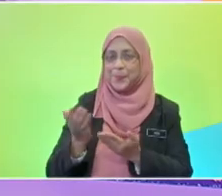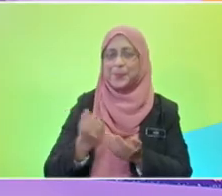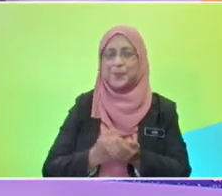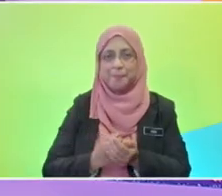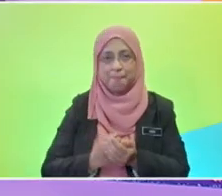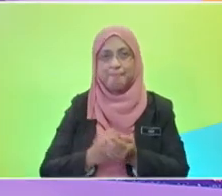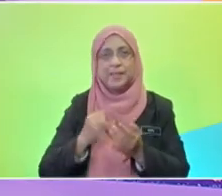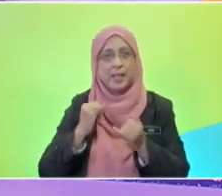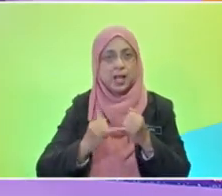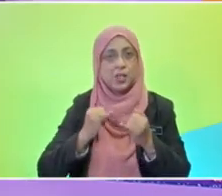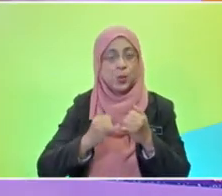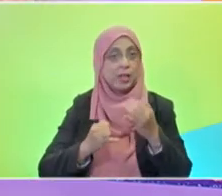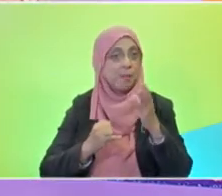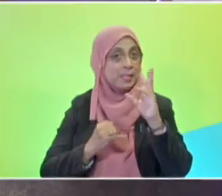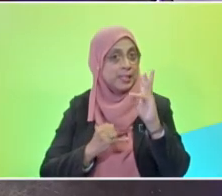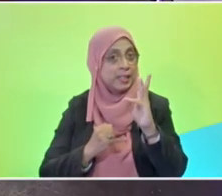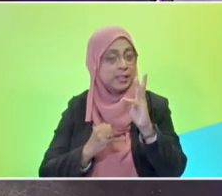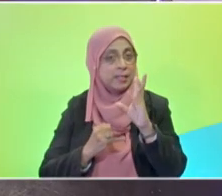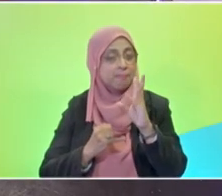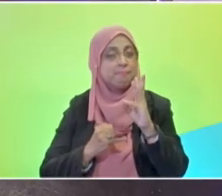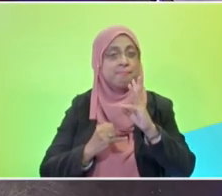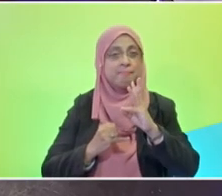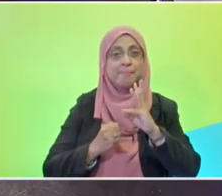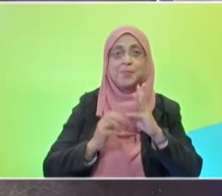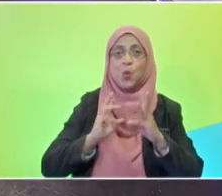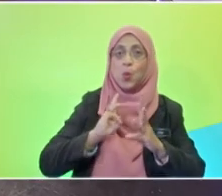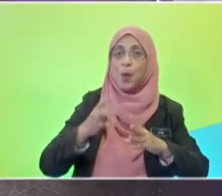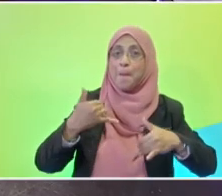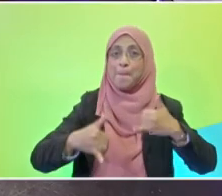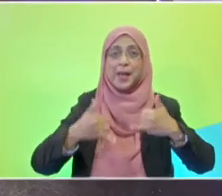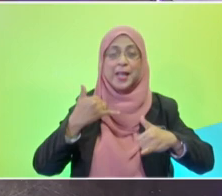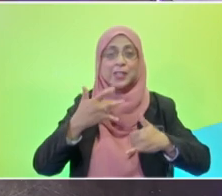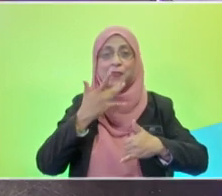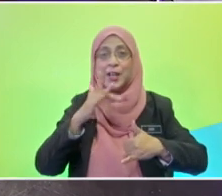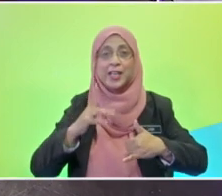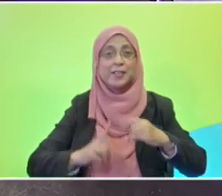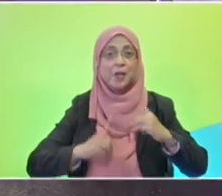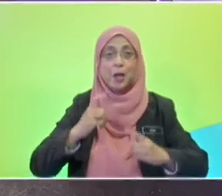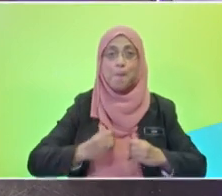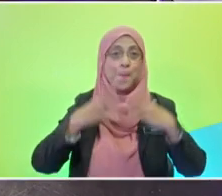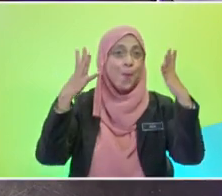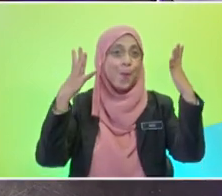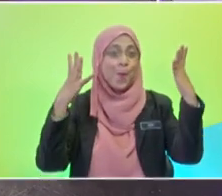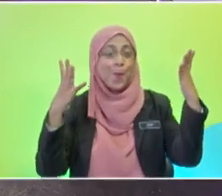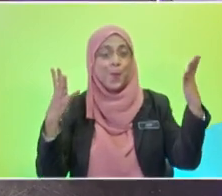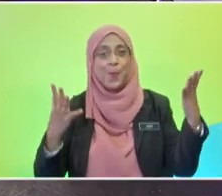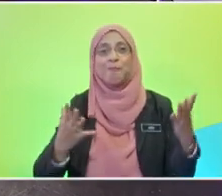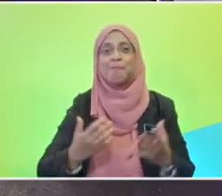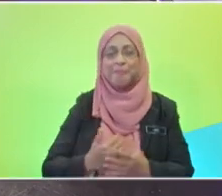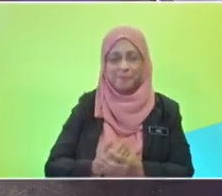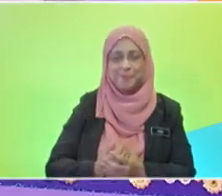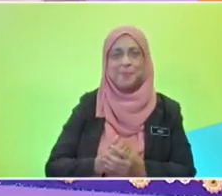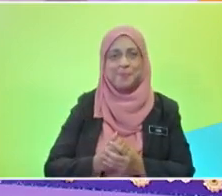And the last one is, of course, we play firecrackers. Do you like to play firecrackers? Okay, if you are